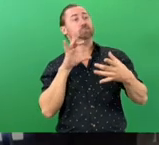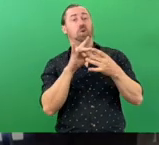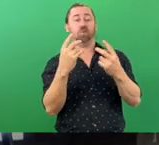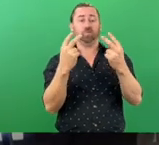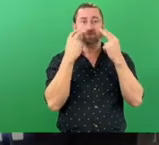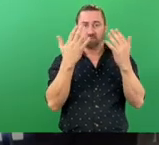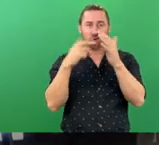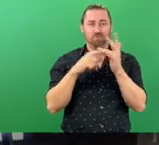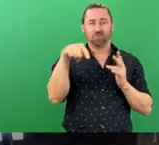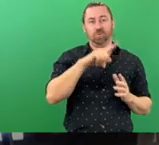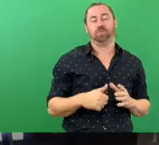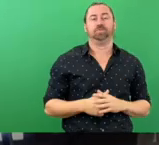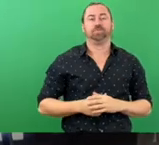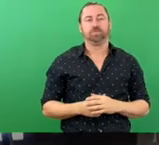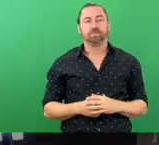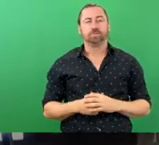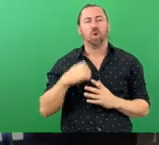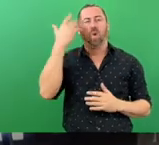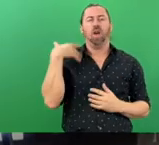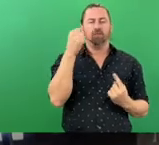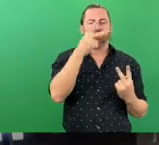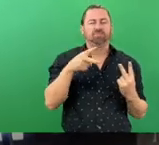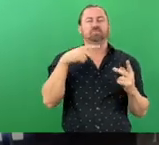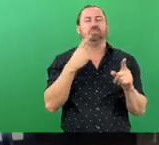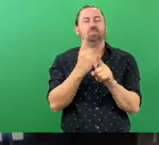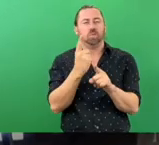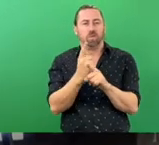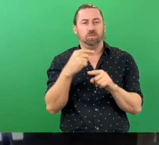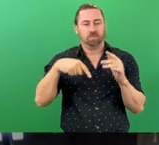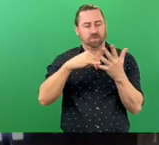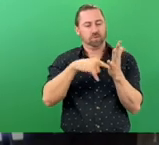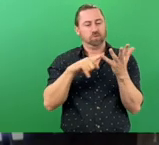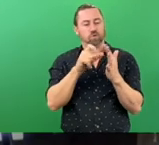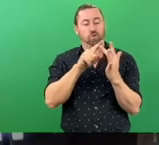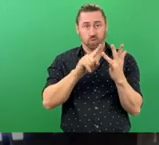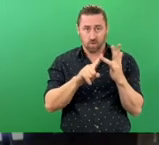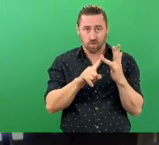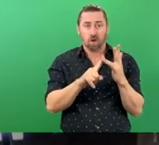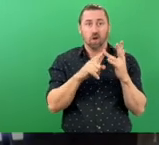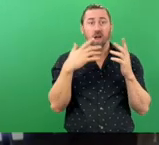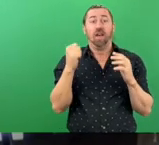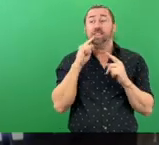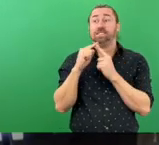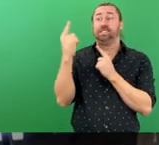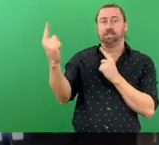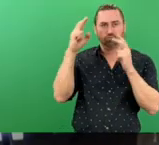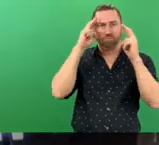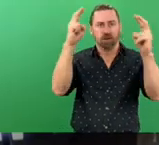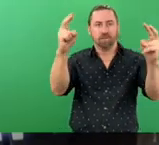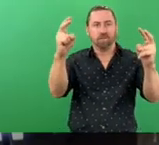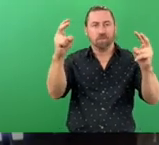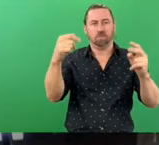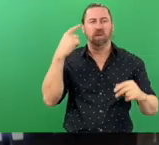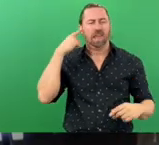time, welcome as well. I'll say the same thing that I always do, which is that my studio sits adjacent to the train tracks. So you